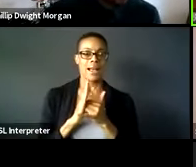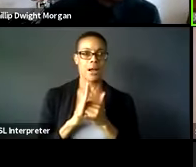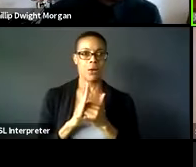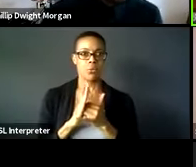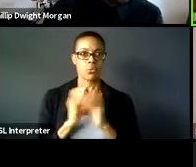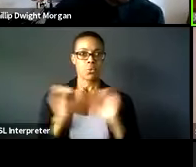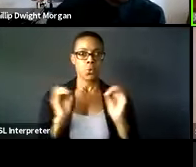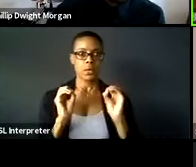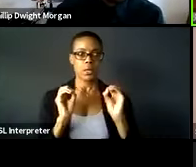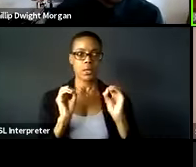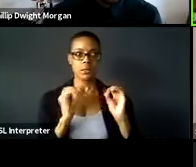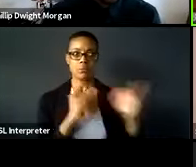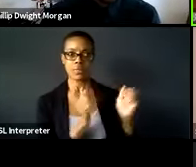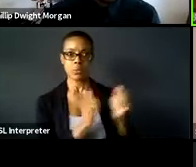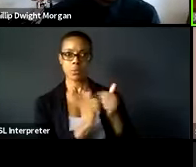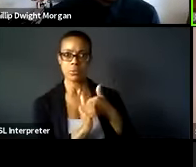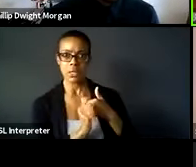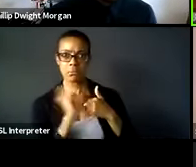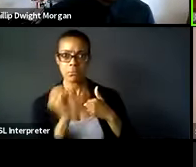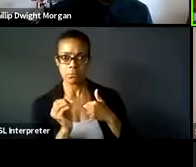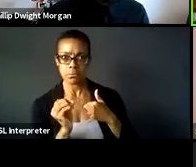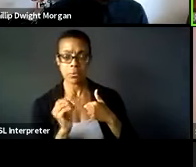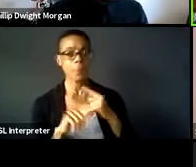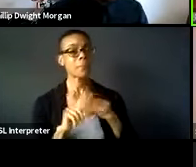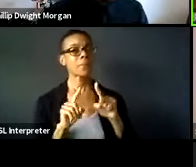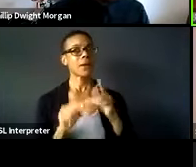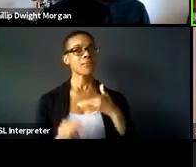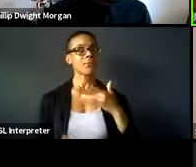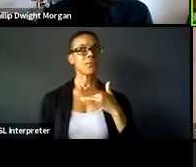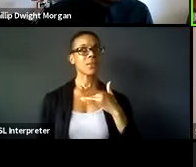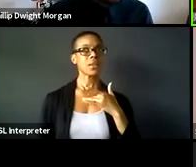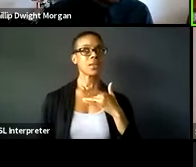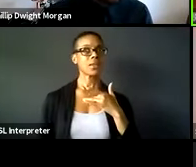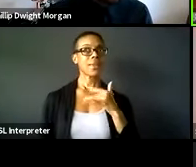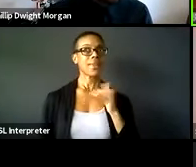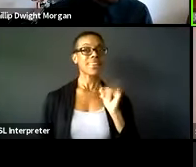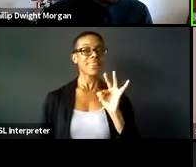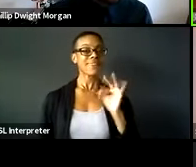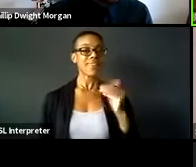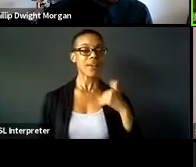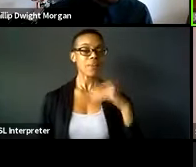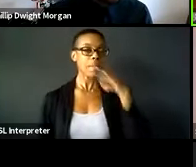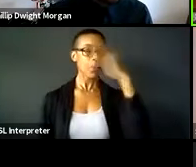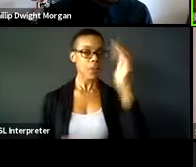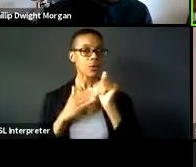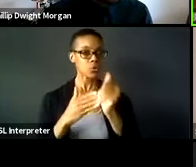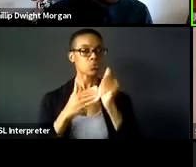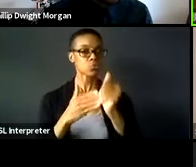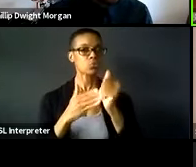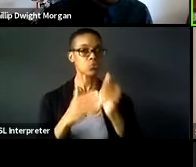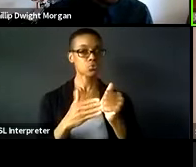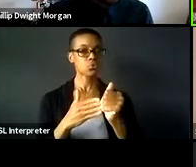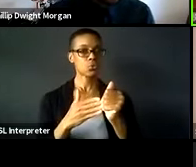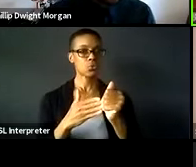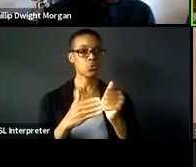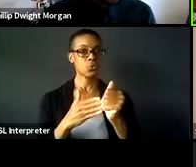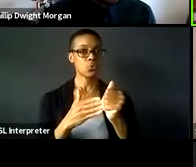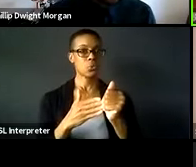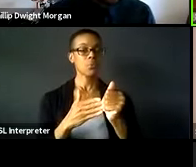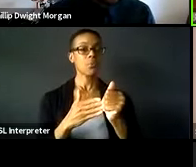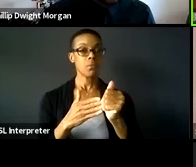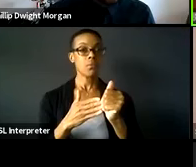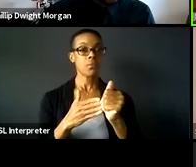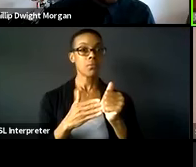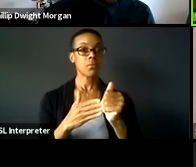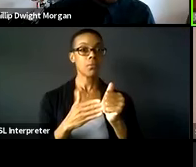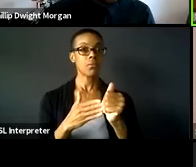I think when we have a Black leadership, they they bring everything that everyone else